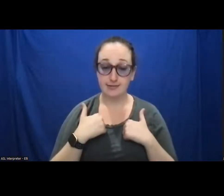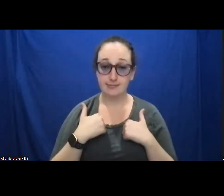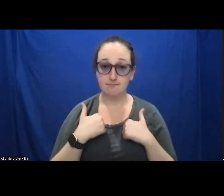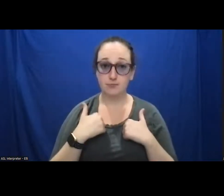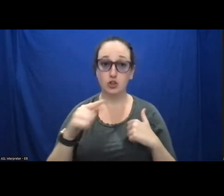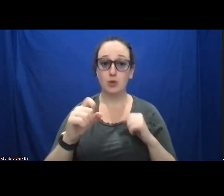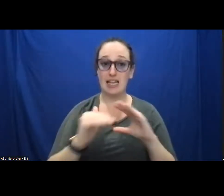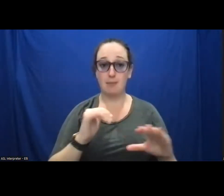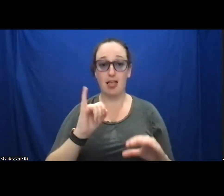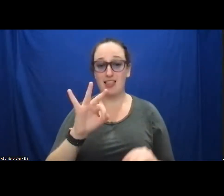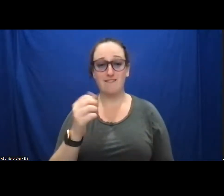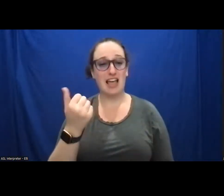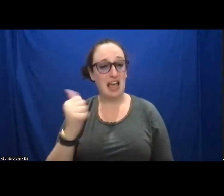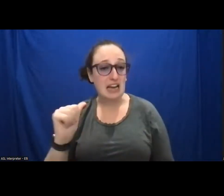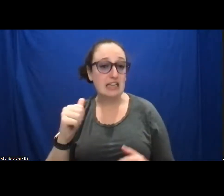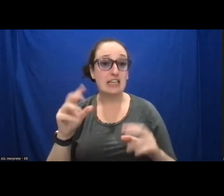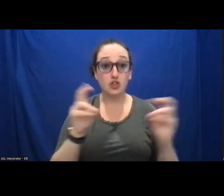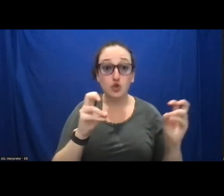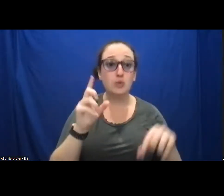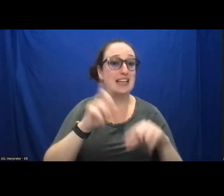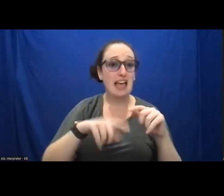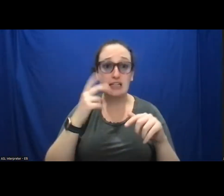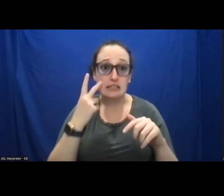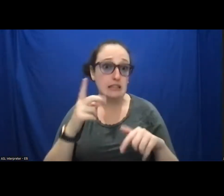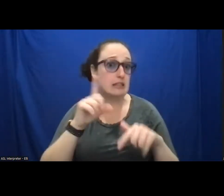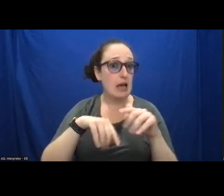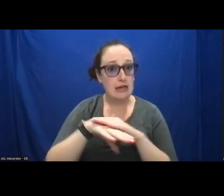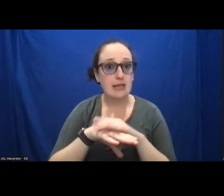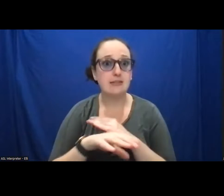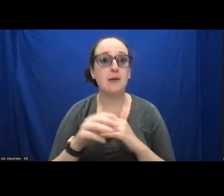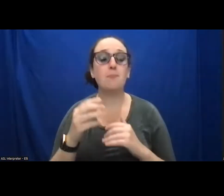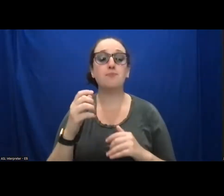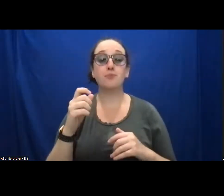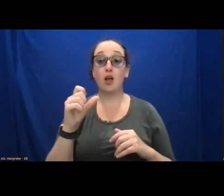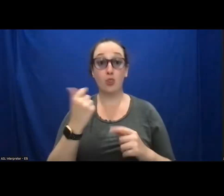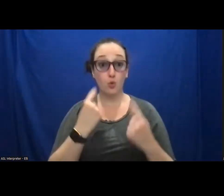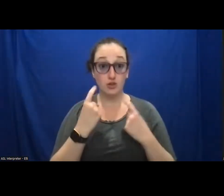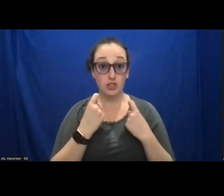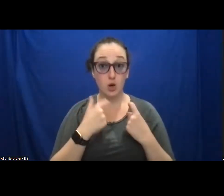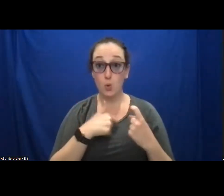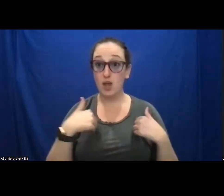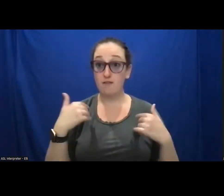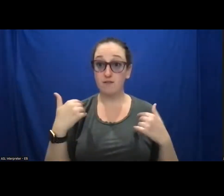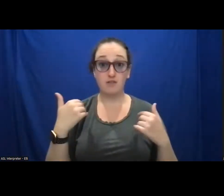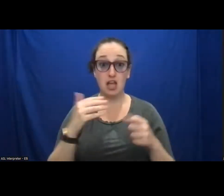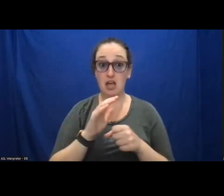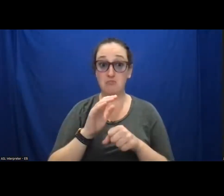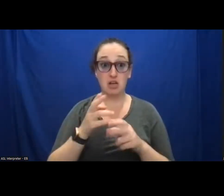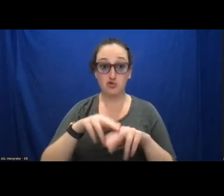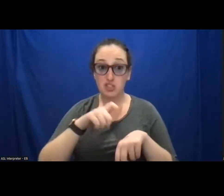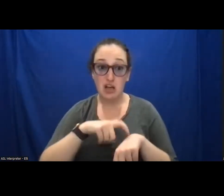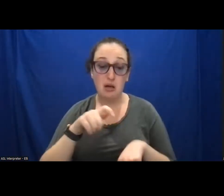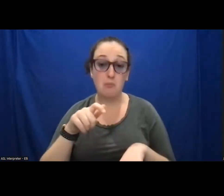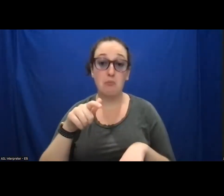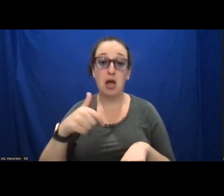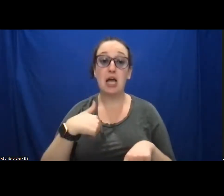email us if you have any trouble. With that, does anyone have any questions? We've given you some time to think about it. I can unmute you, or you can